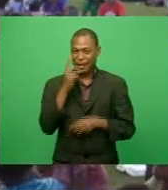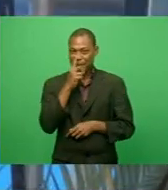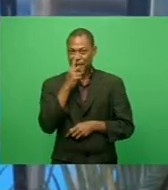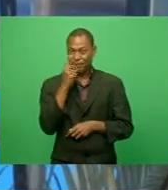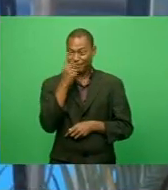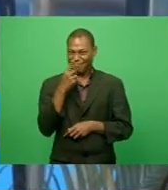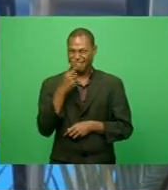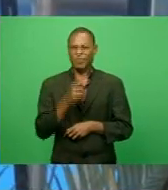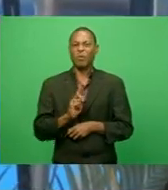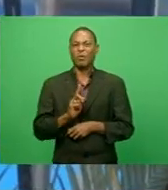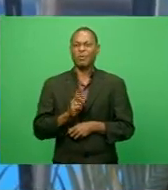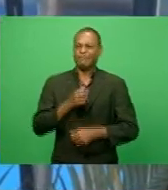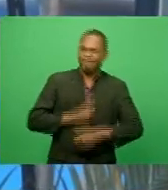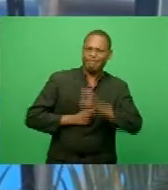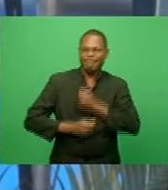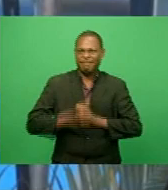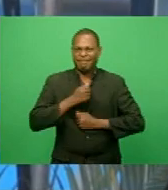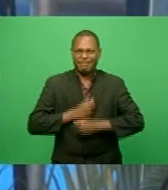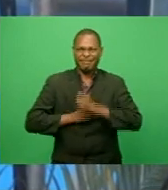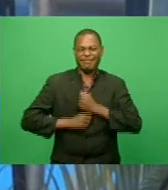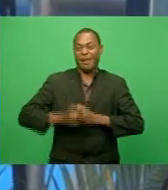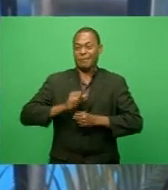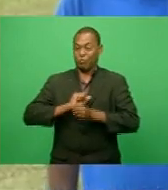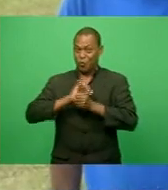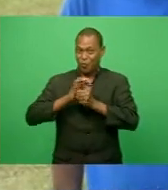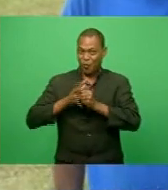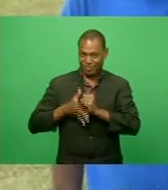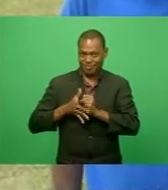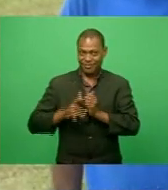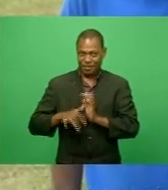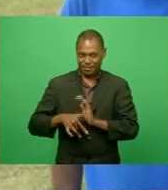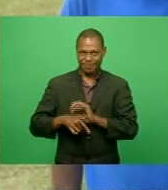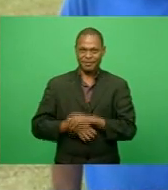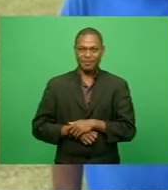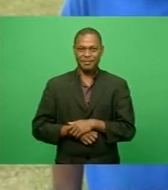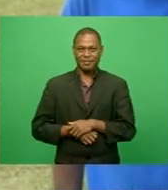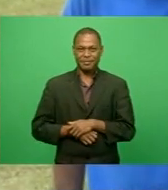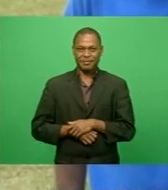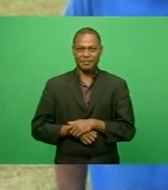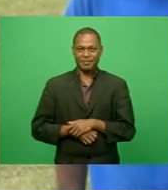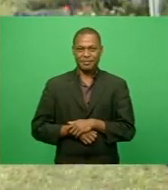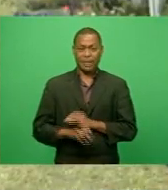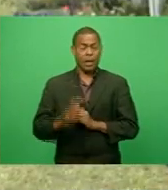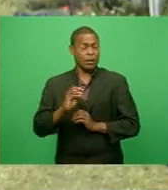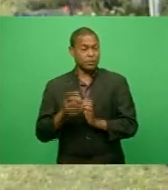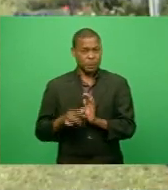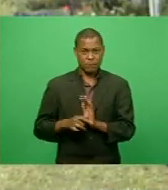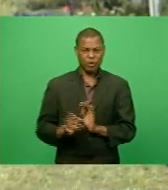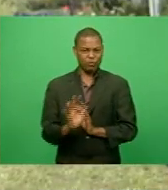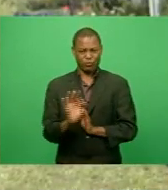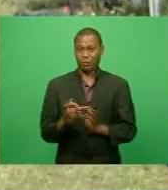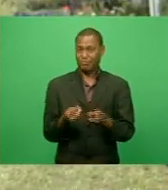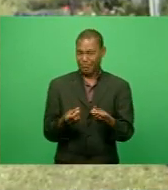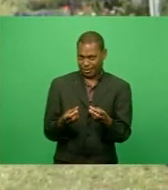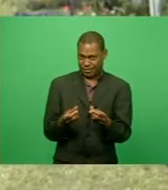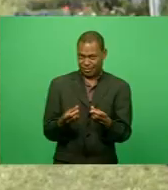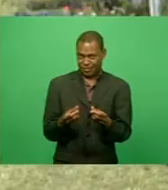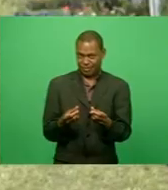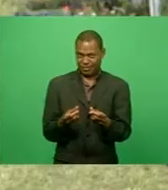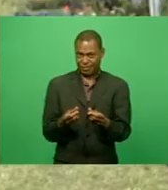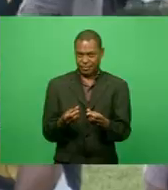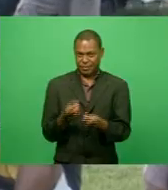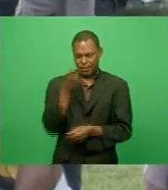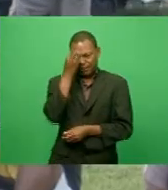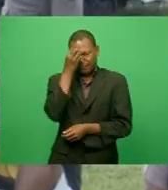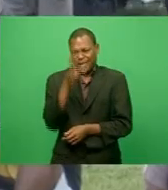suffered significantly due to the impacts of COVID. Sometimes it's not just about money, it's about forgetting your worries